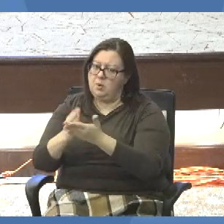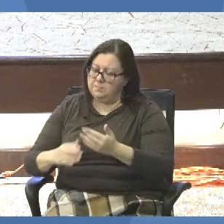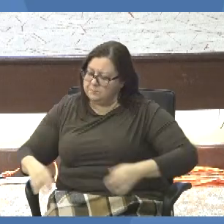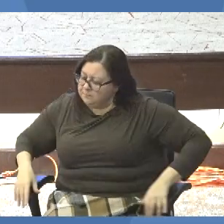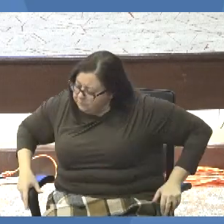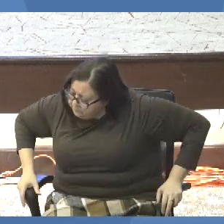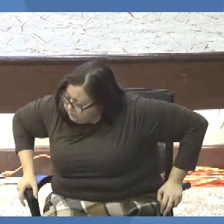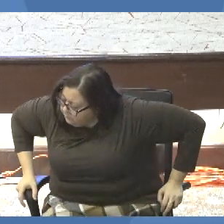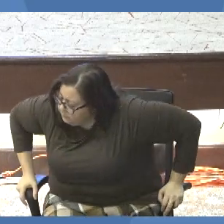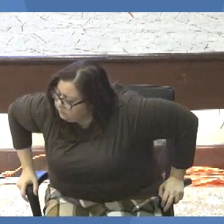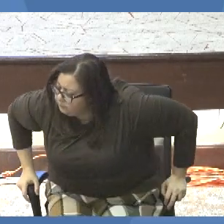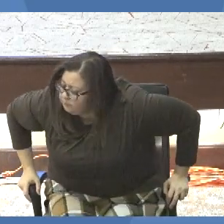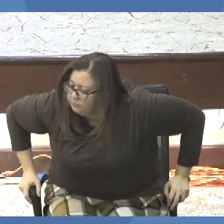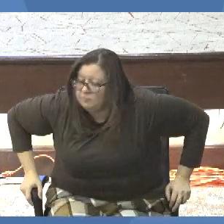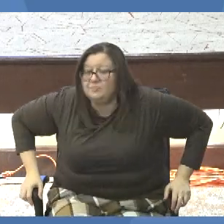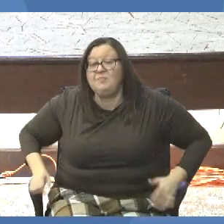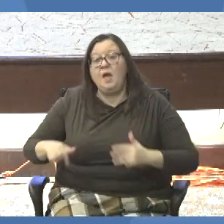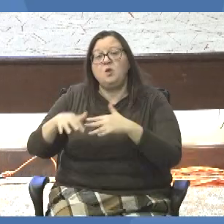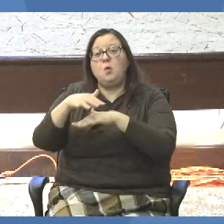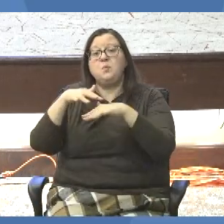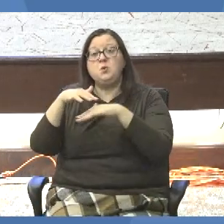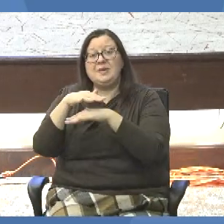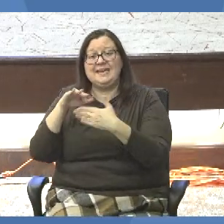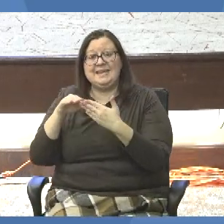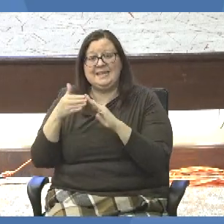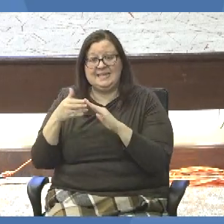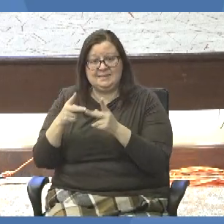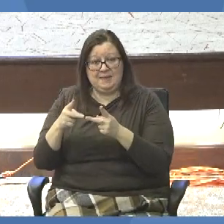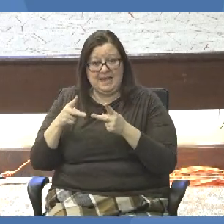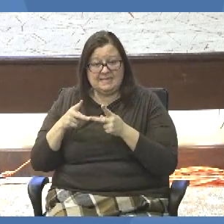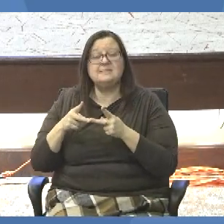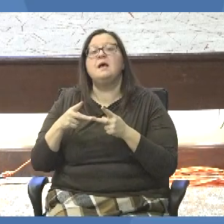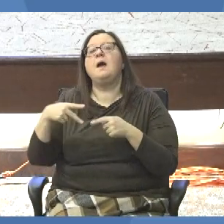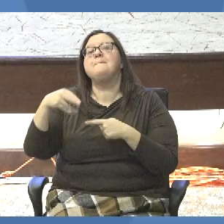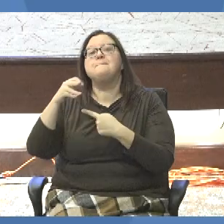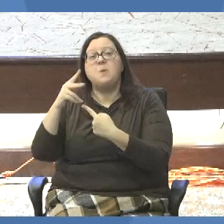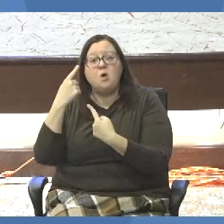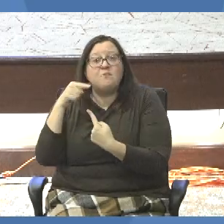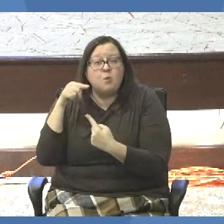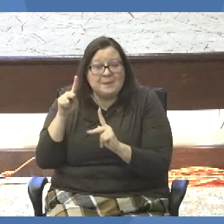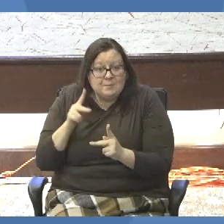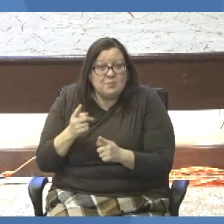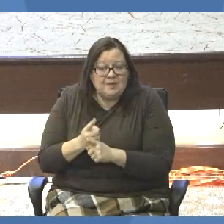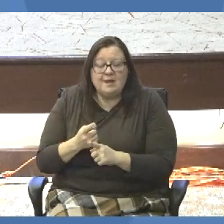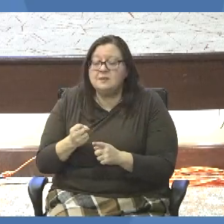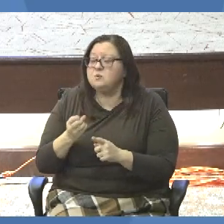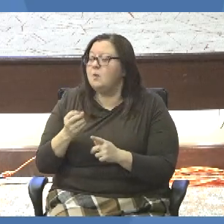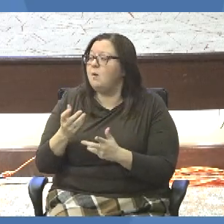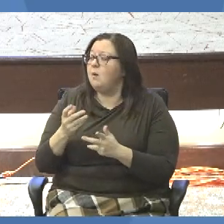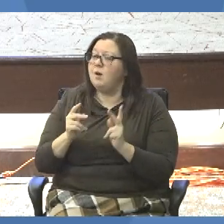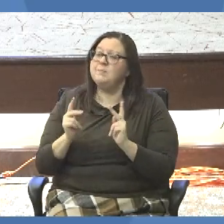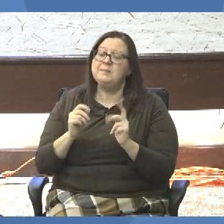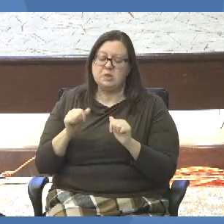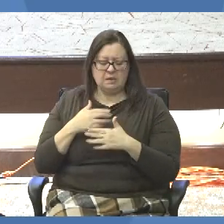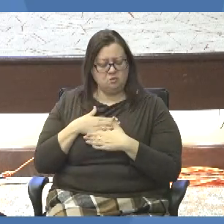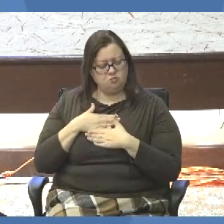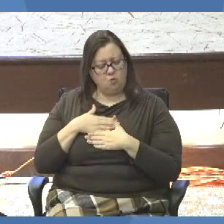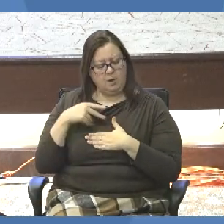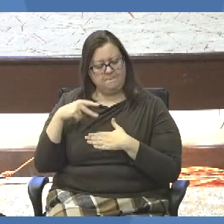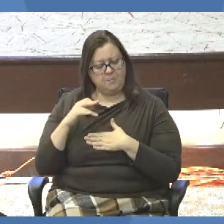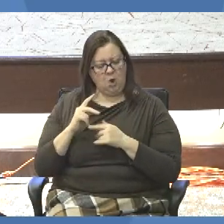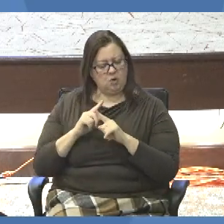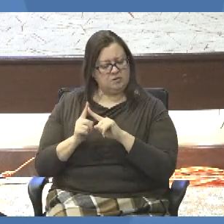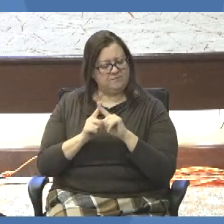I mentioned the community gathering spaces, and really at the heart of it, parks are for people. You know, and people can enjoy parks in